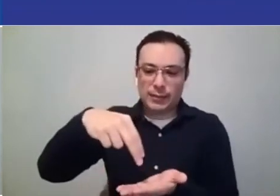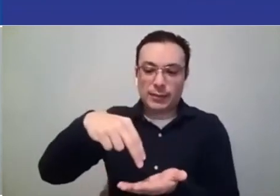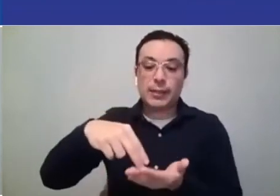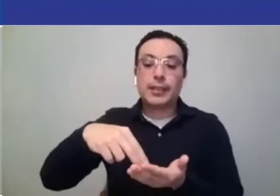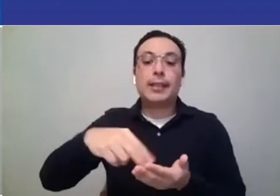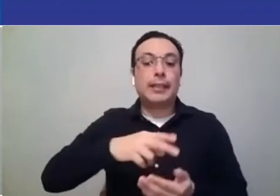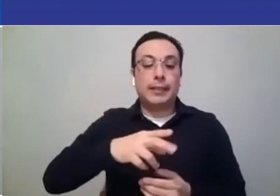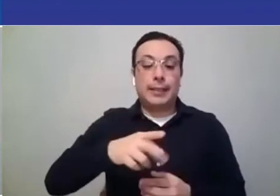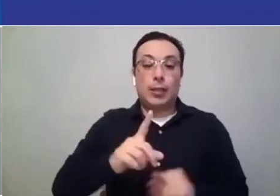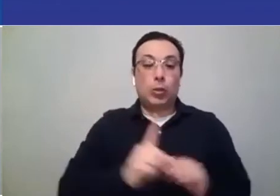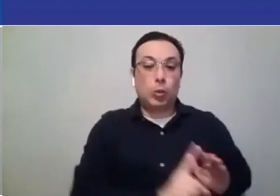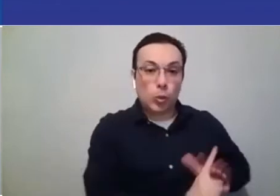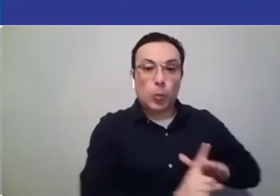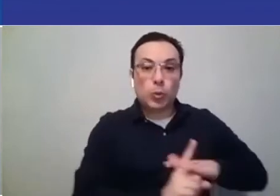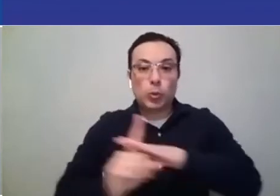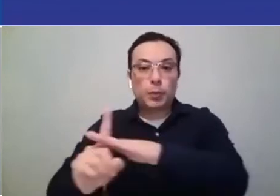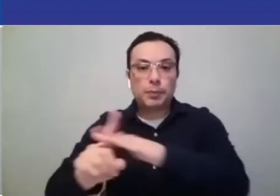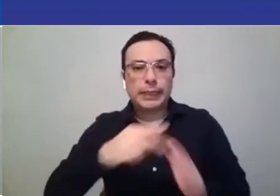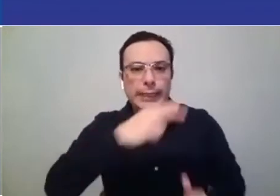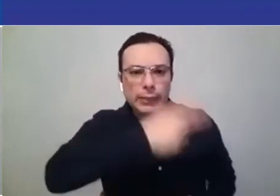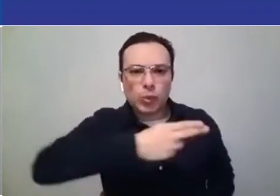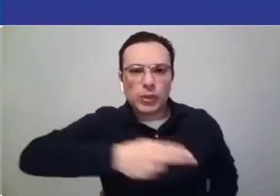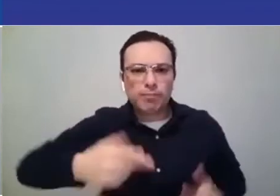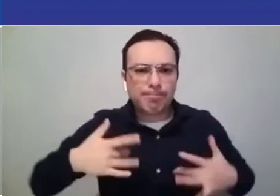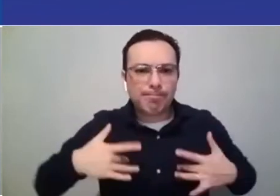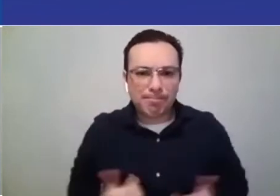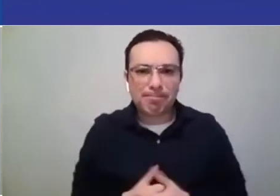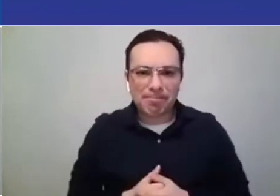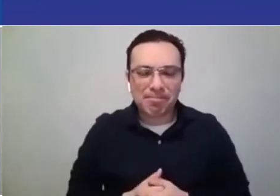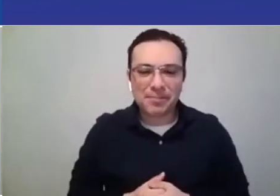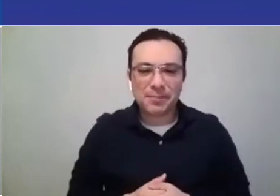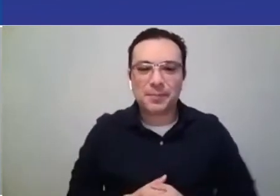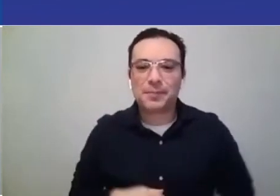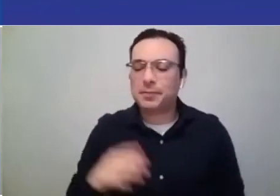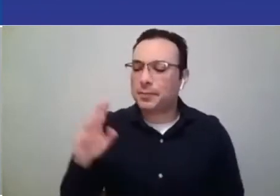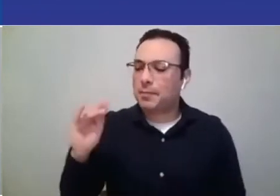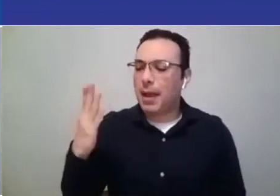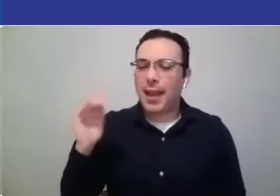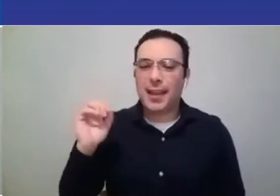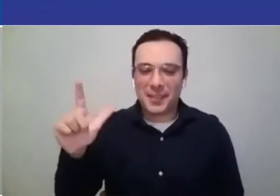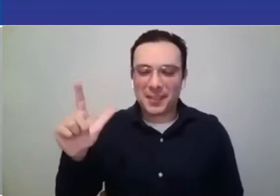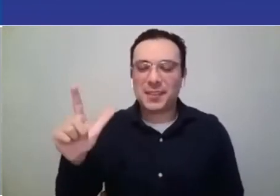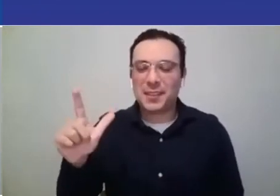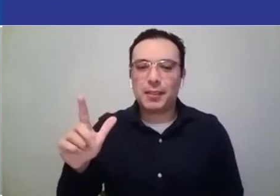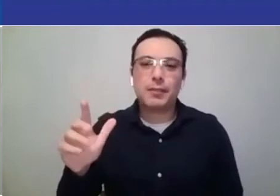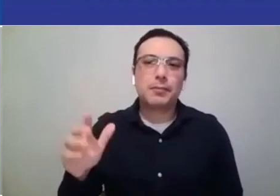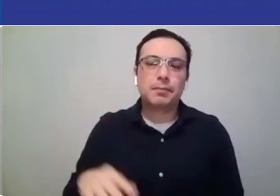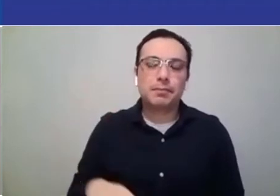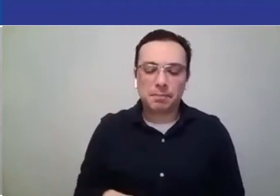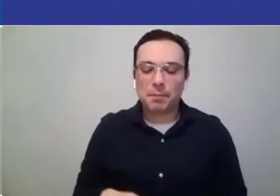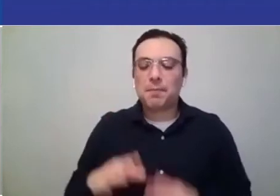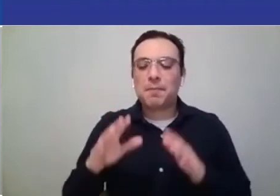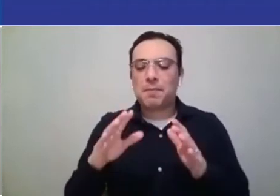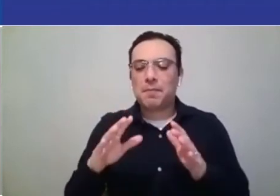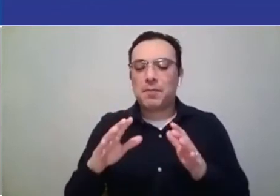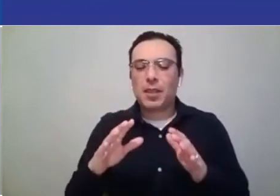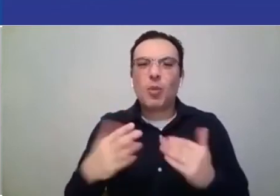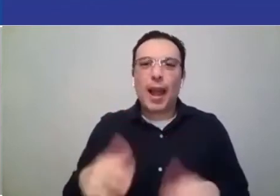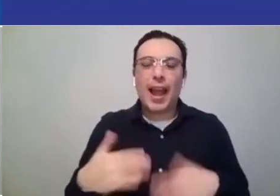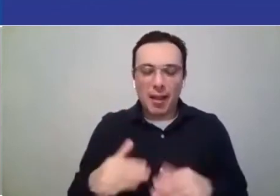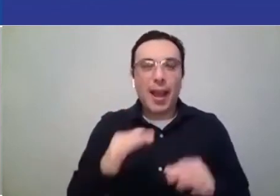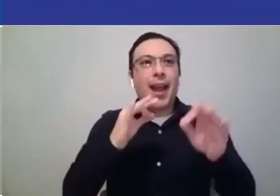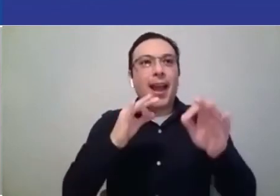that you embody? Well, I think that, thank you for that, by the way. I feel honored,